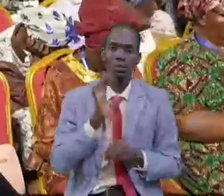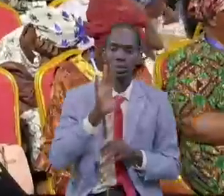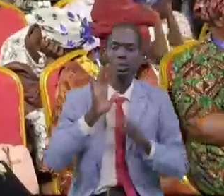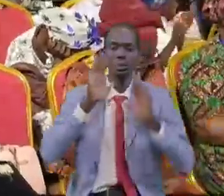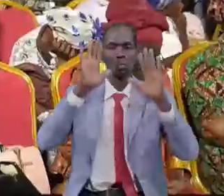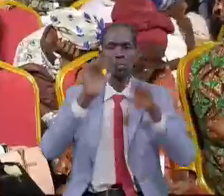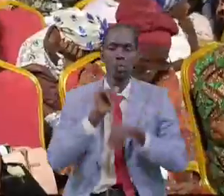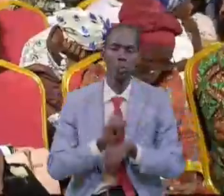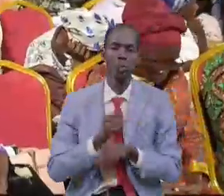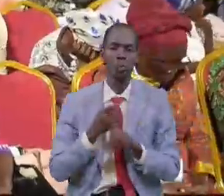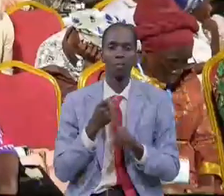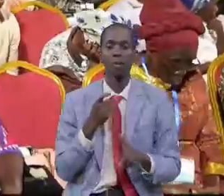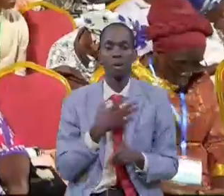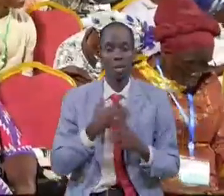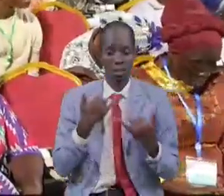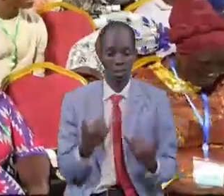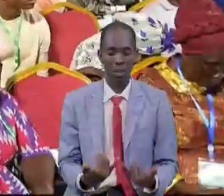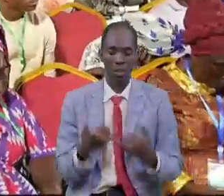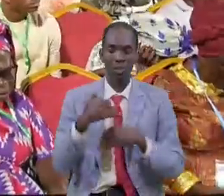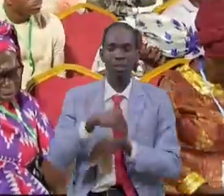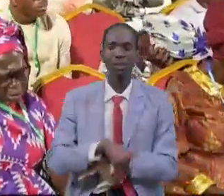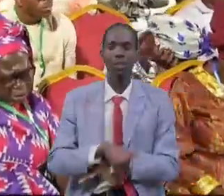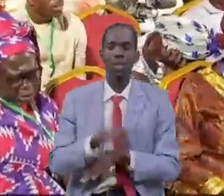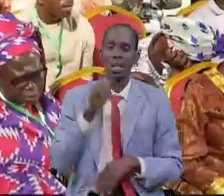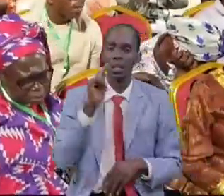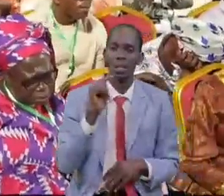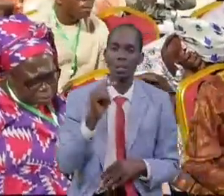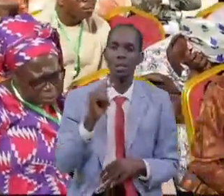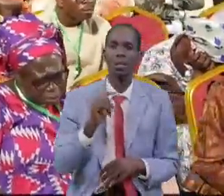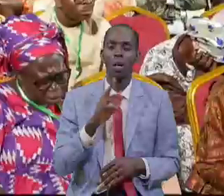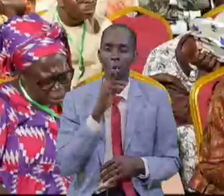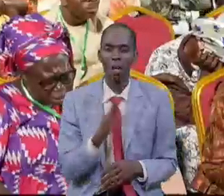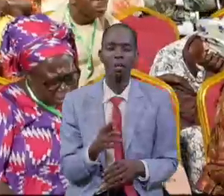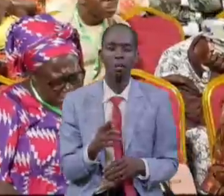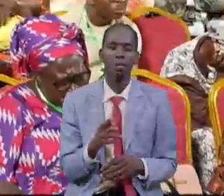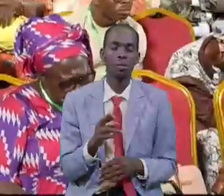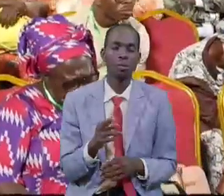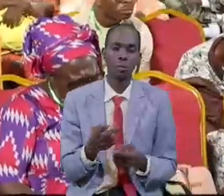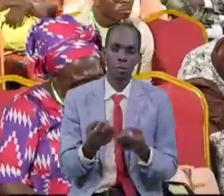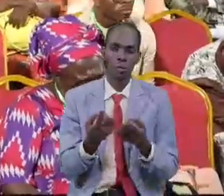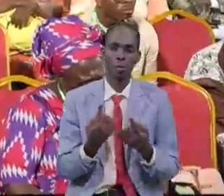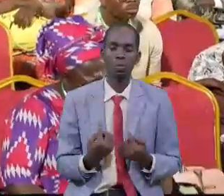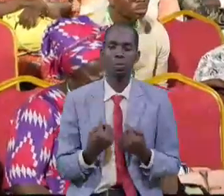And tonight, testimonies will come all over the world